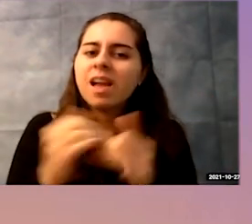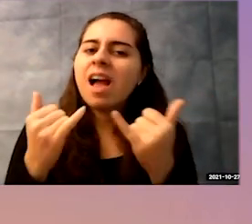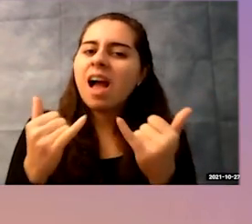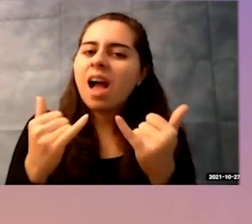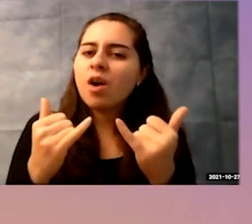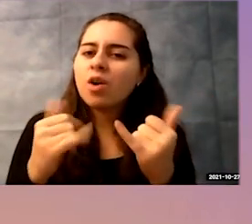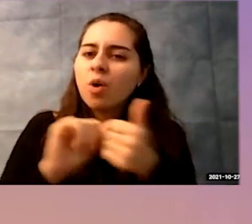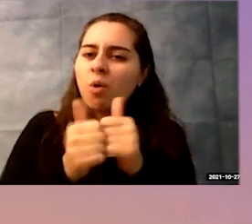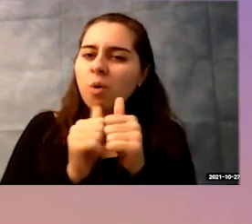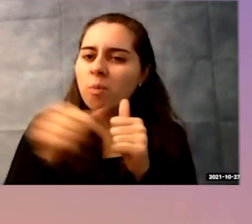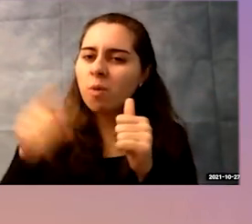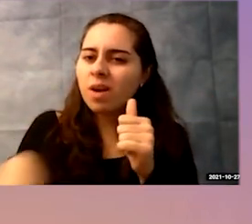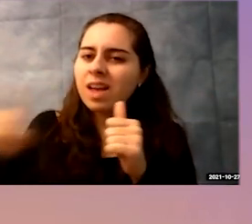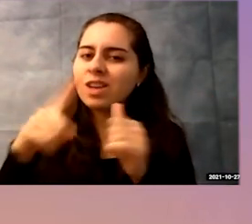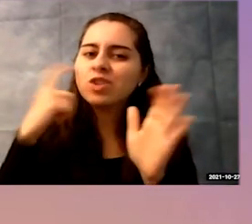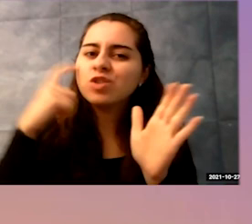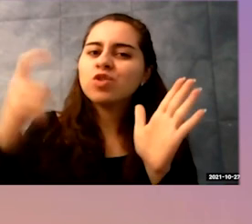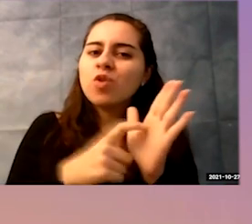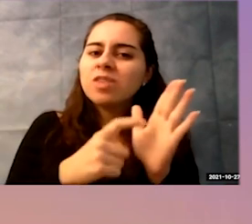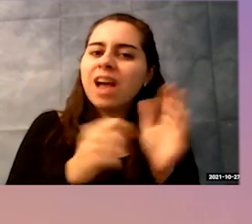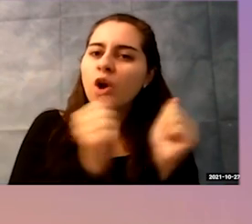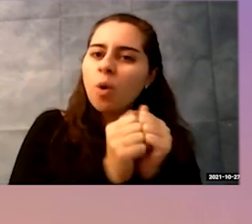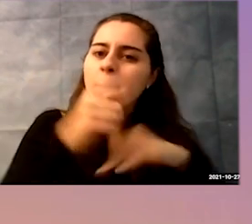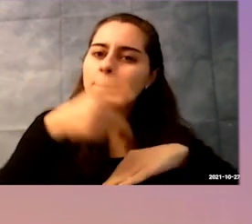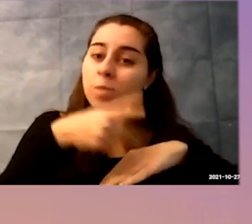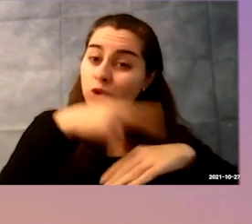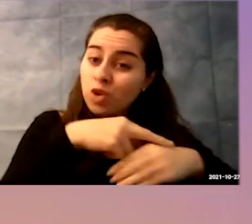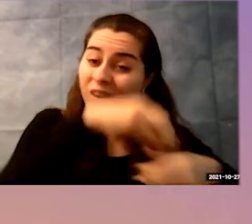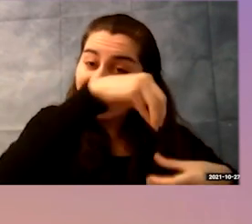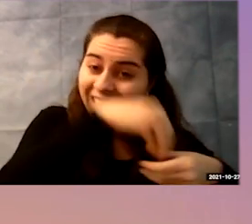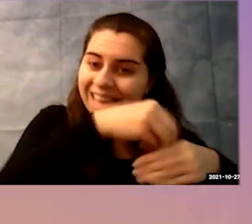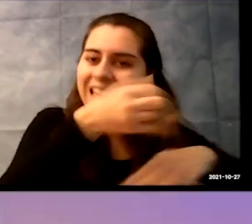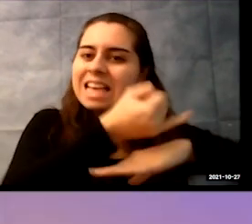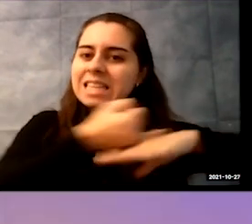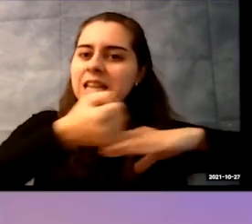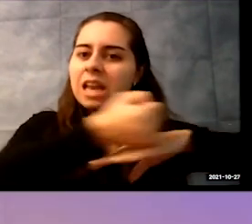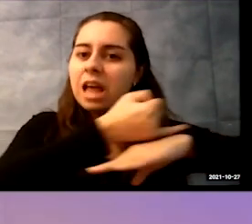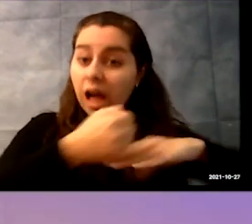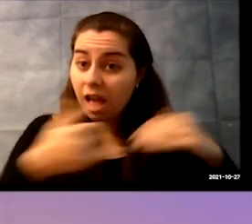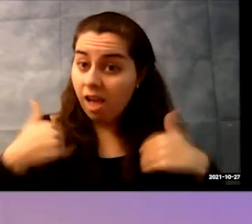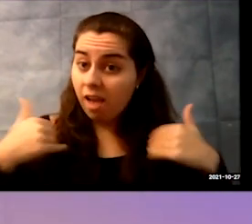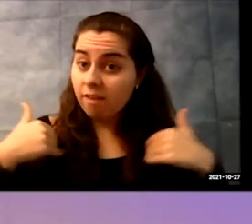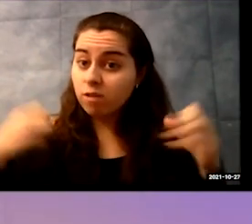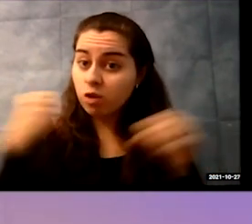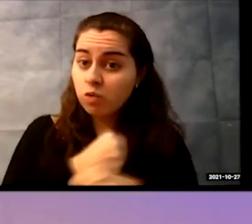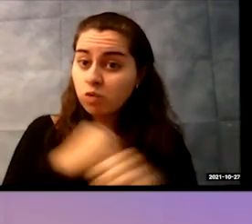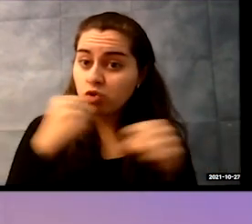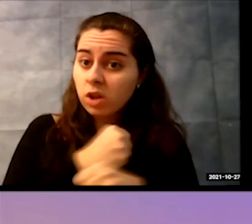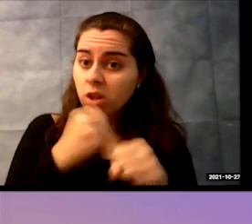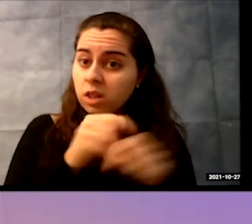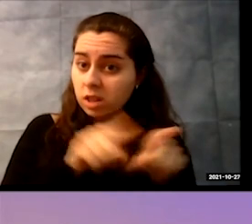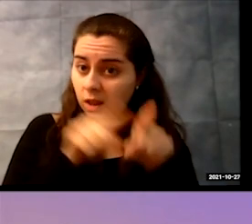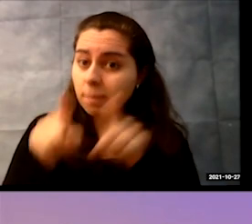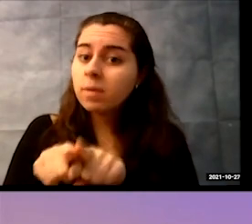anti-colonial movements within Puerto Rico? Has there been that tradition of Afro Puerto Rican and